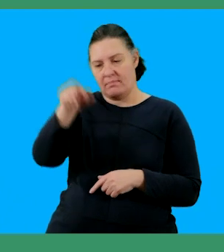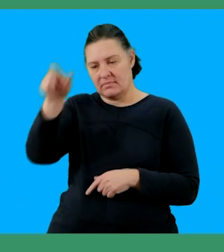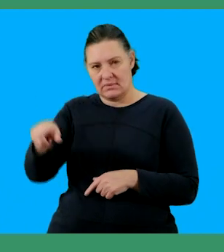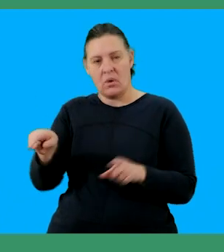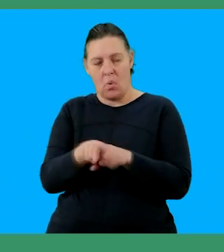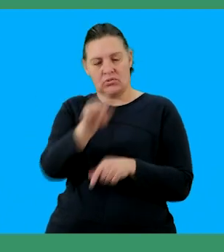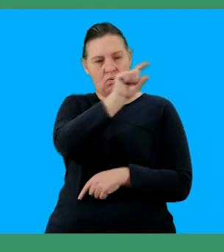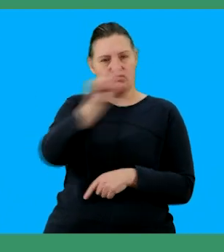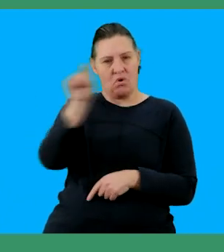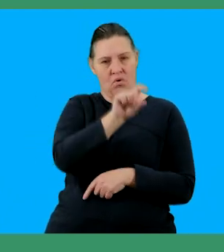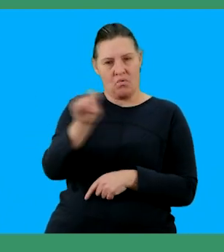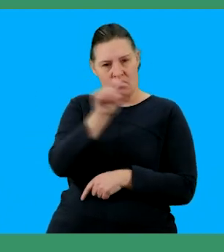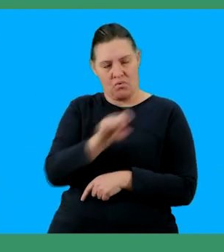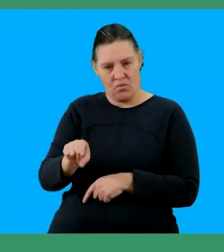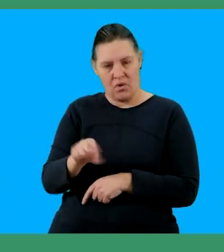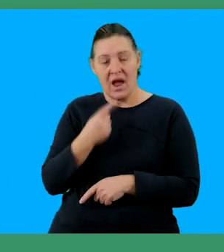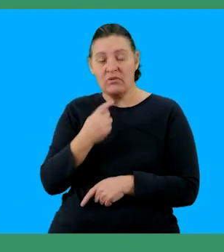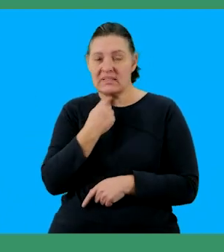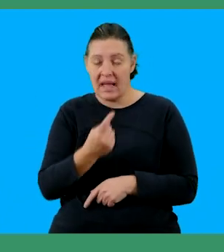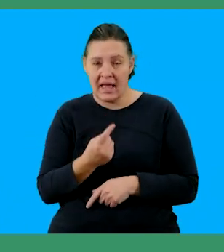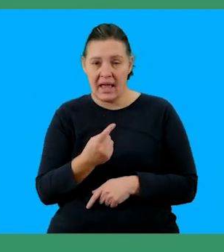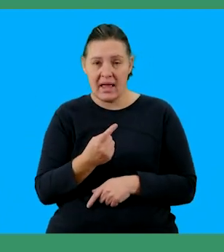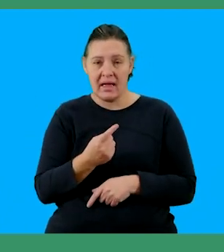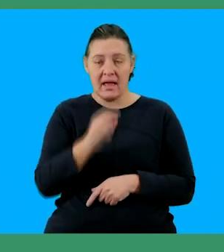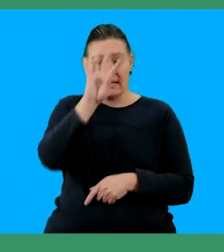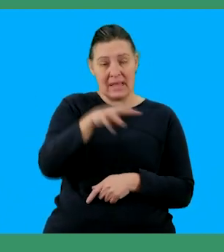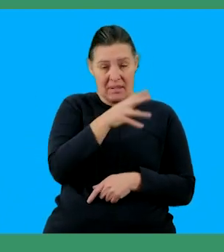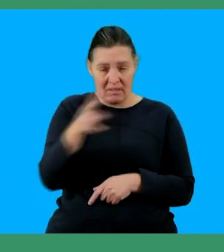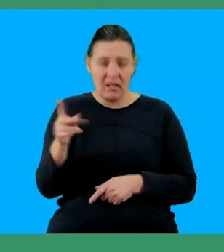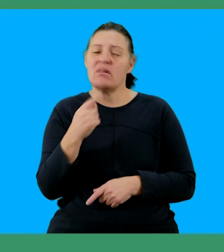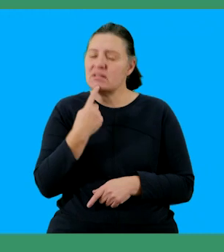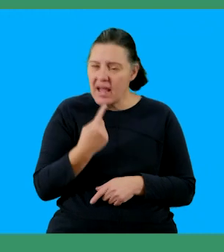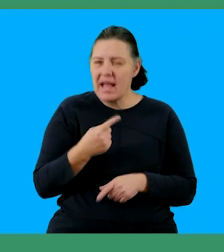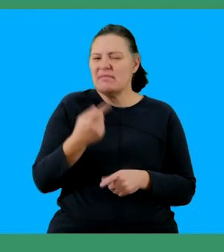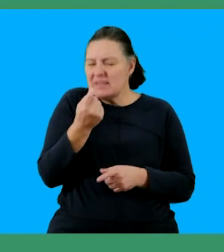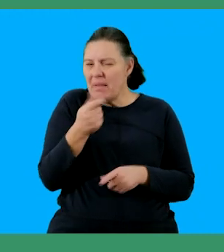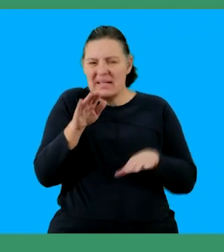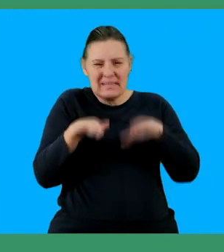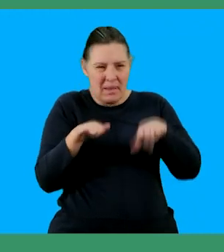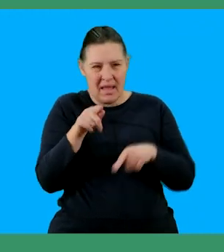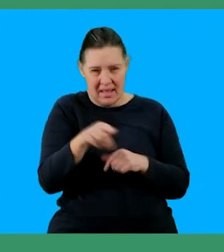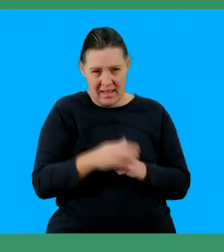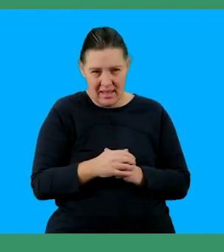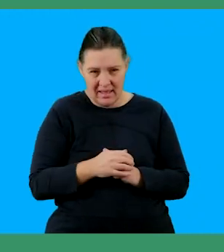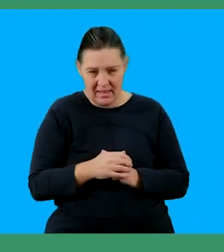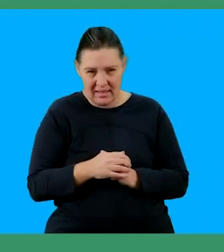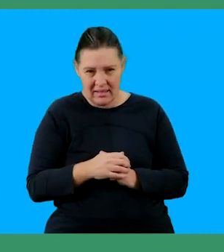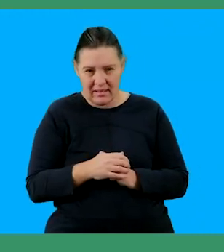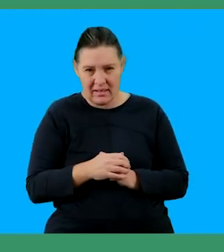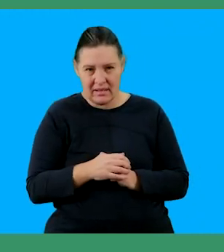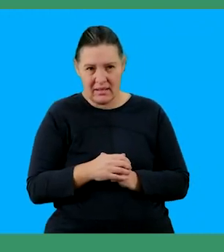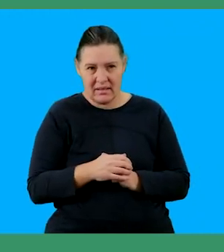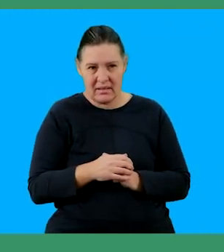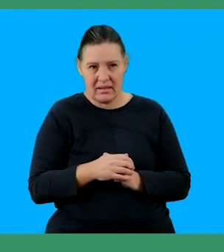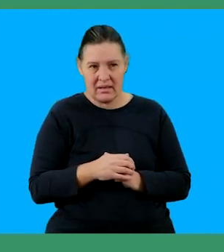columns and in rows. So when we talk of a table, we are talking of something similar to this one. This is